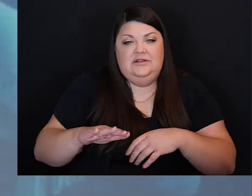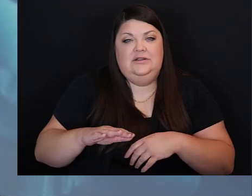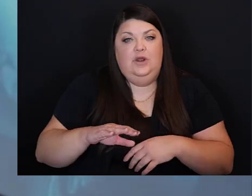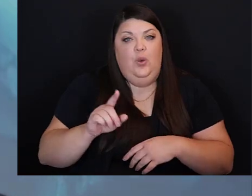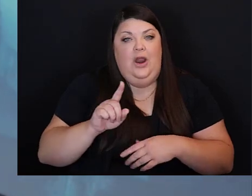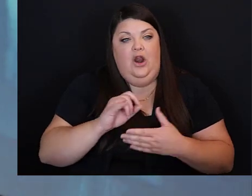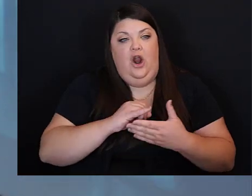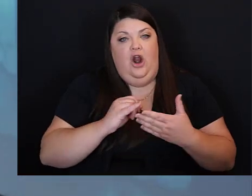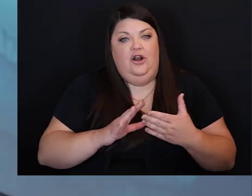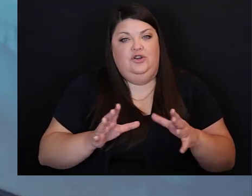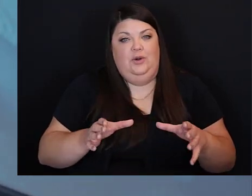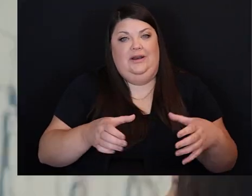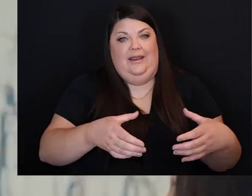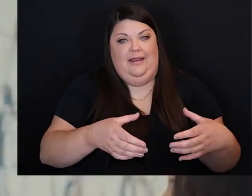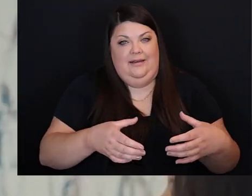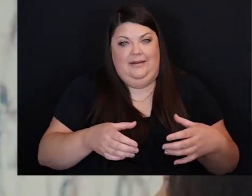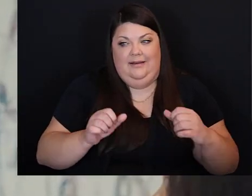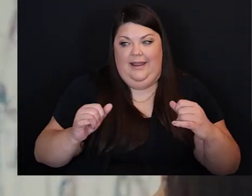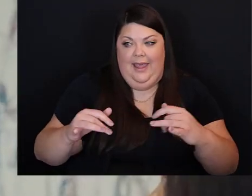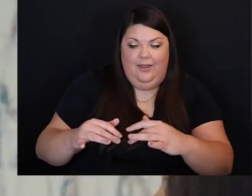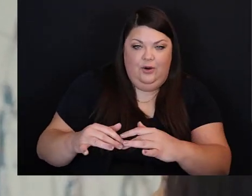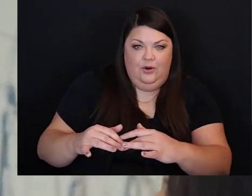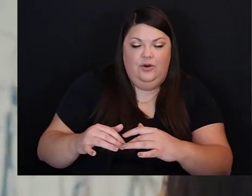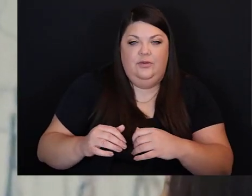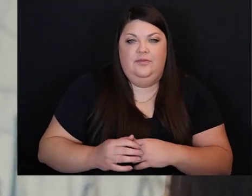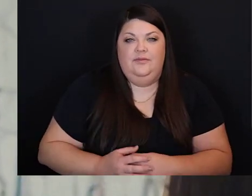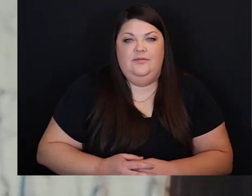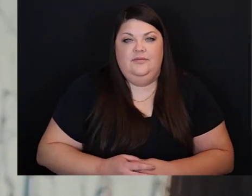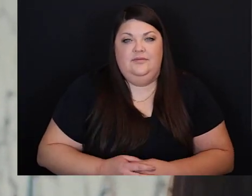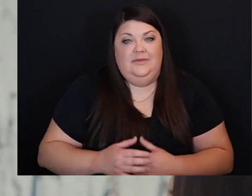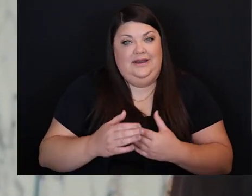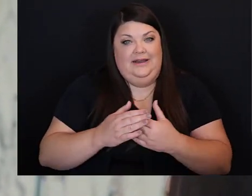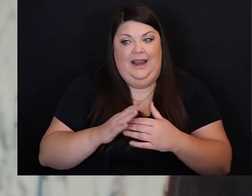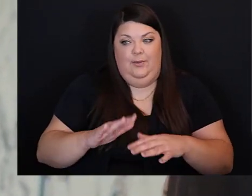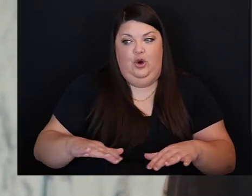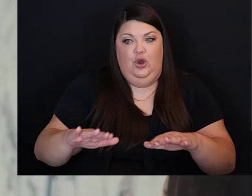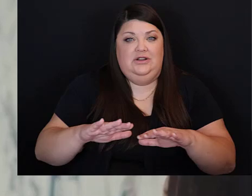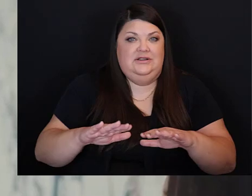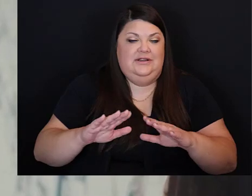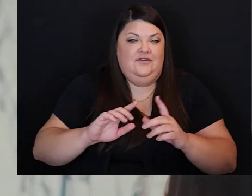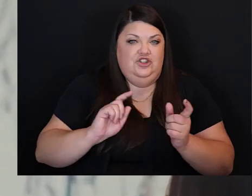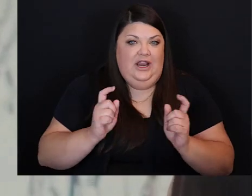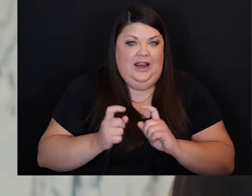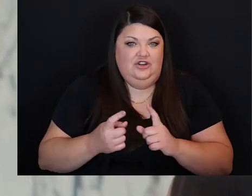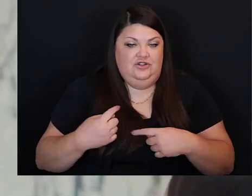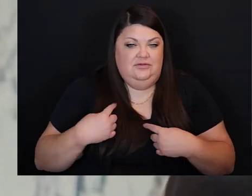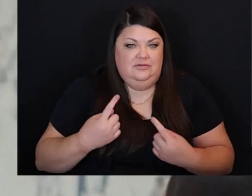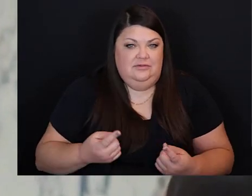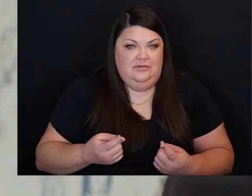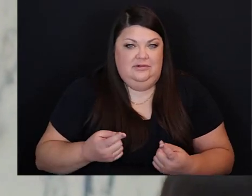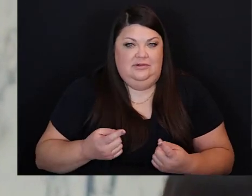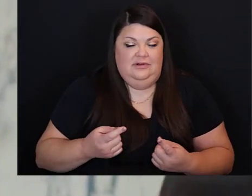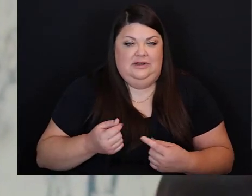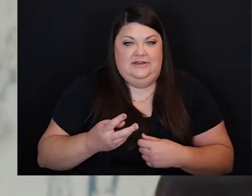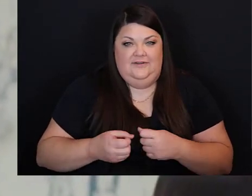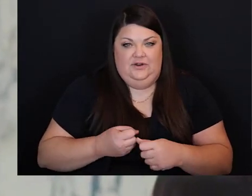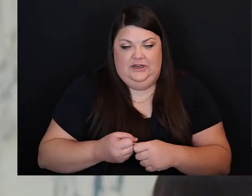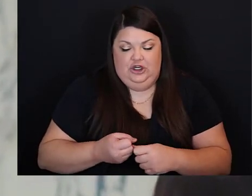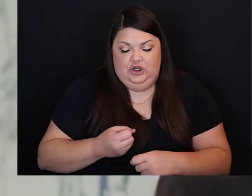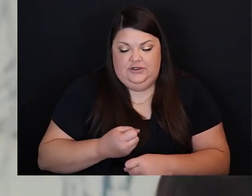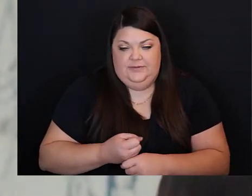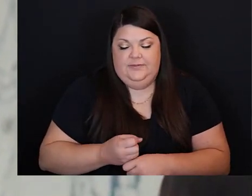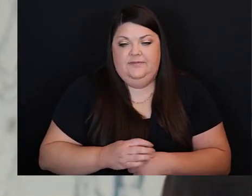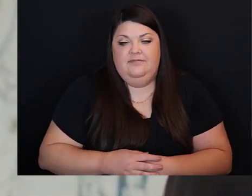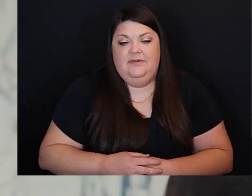would convene, would gather, neighborhoods that have changed a lot in the convening years.